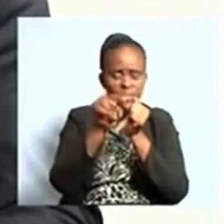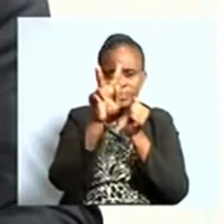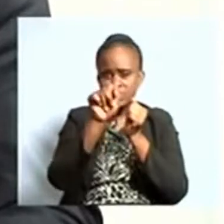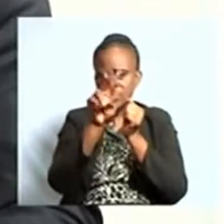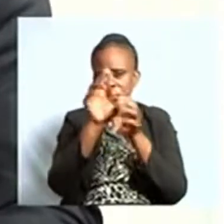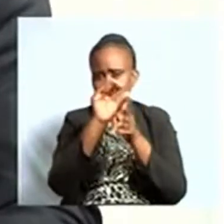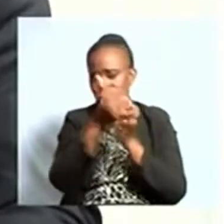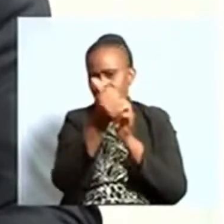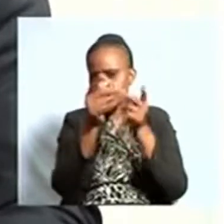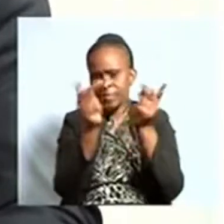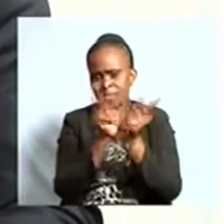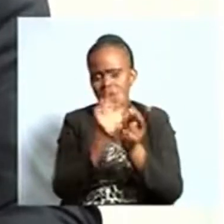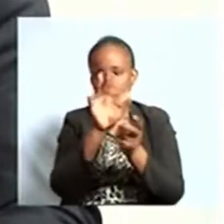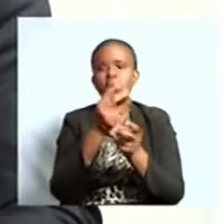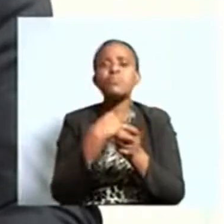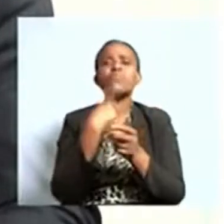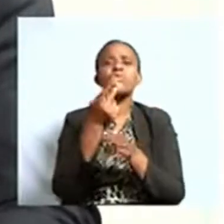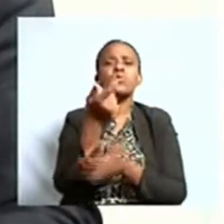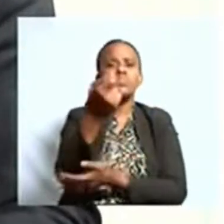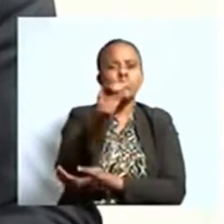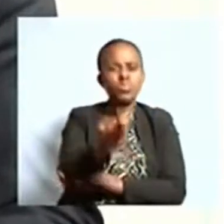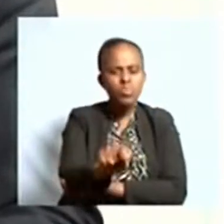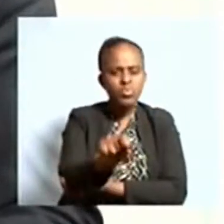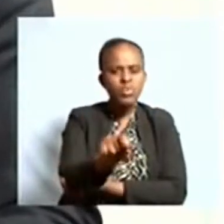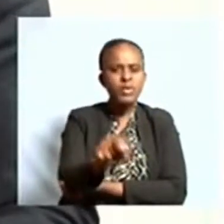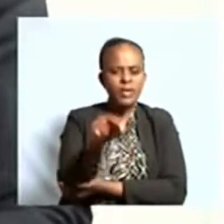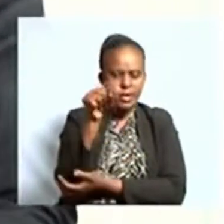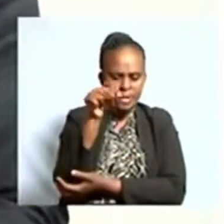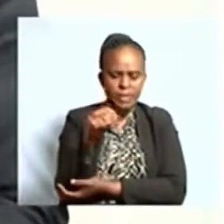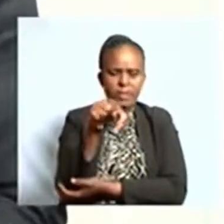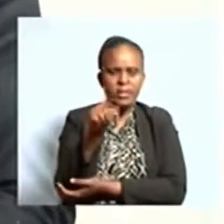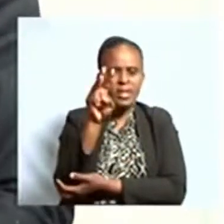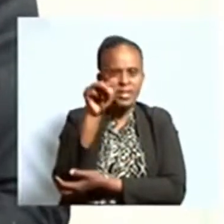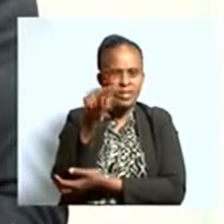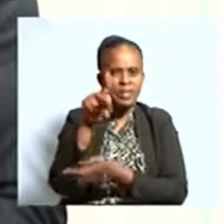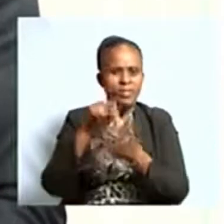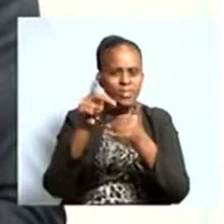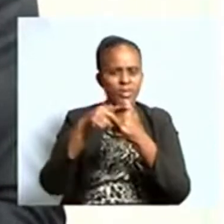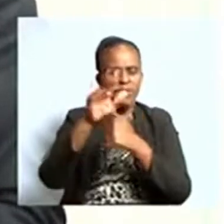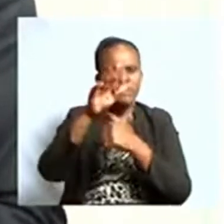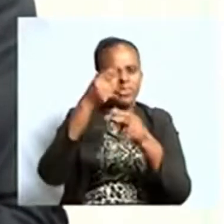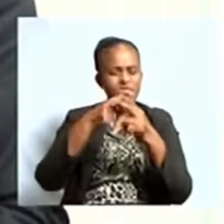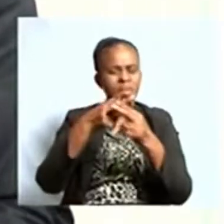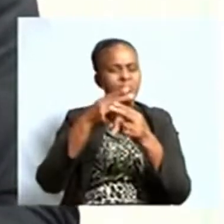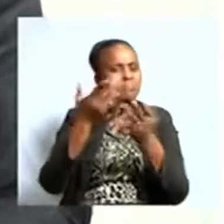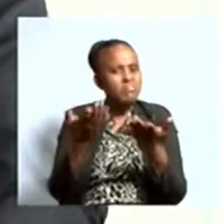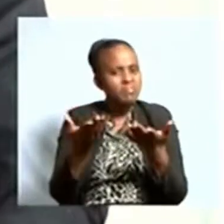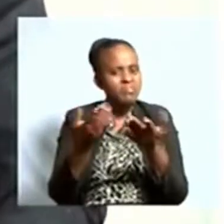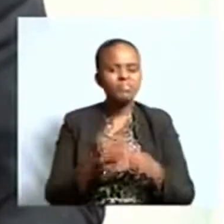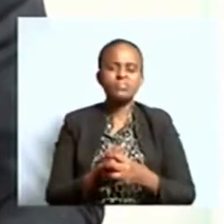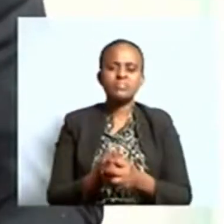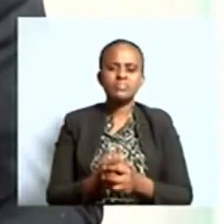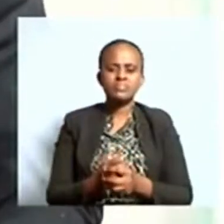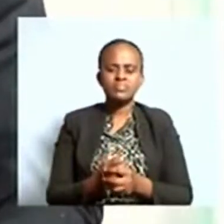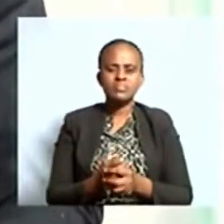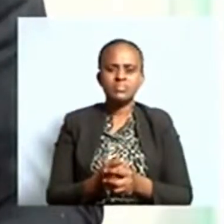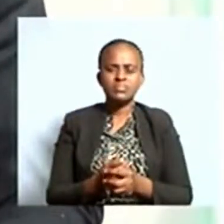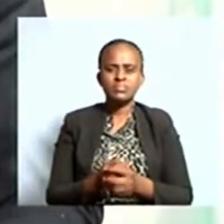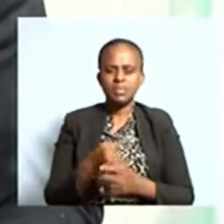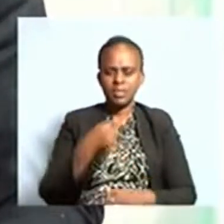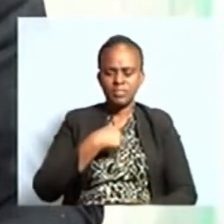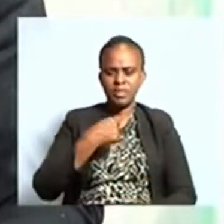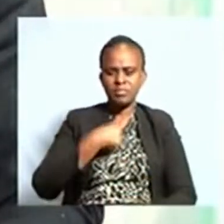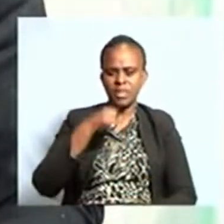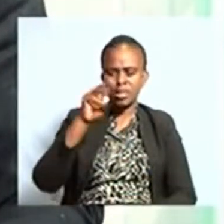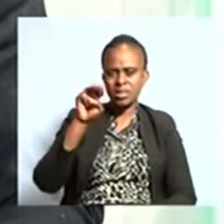are. Make sure that the volume is lowered. You're live on MP's Diary. Your name and where are you calling us from? This is Mule